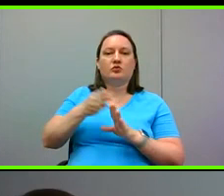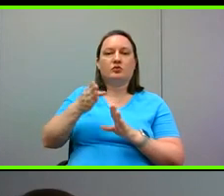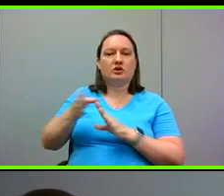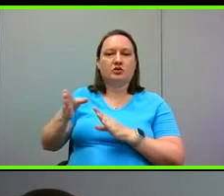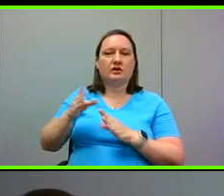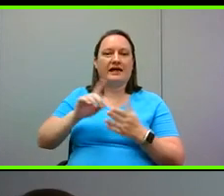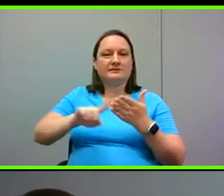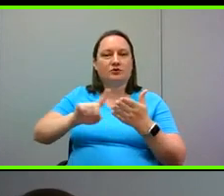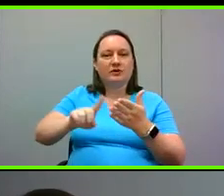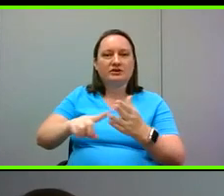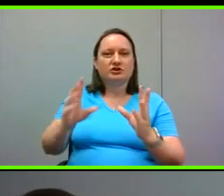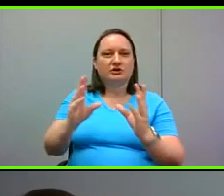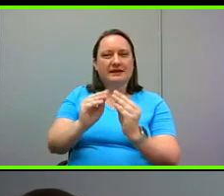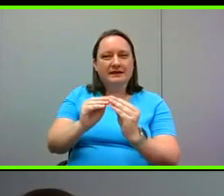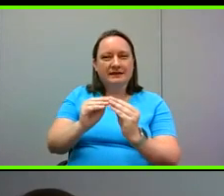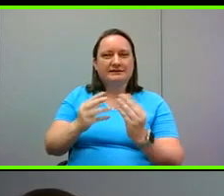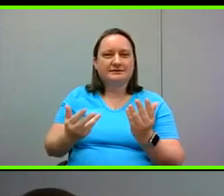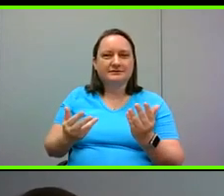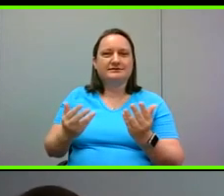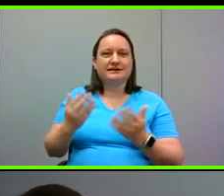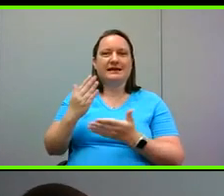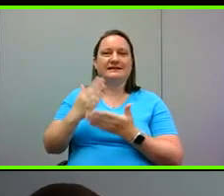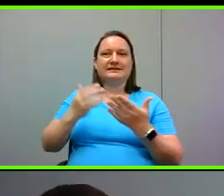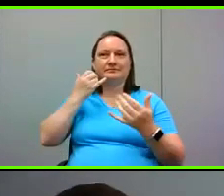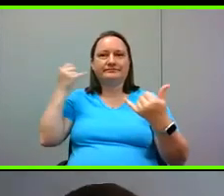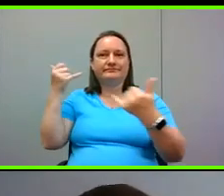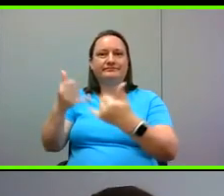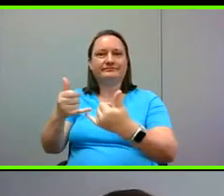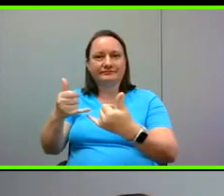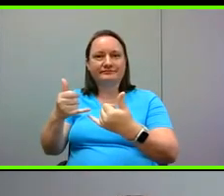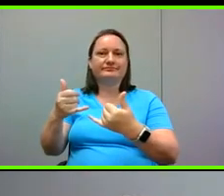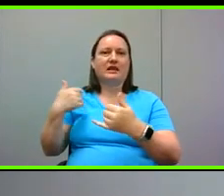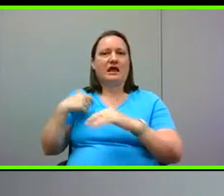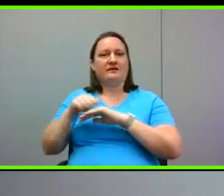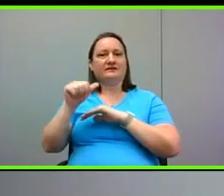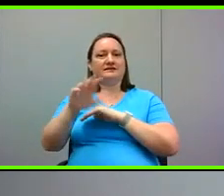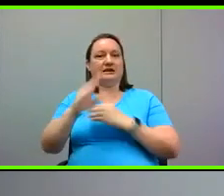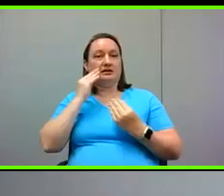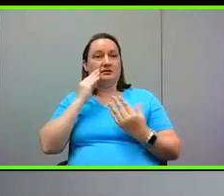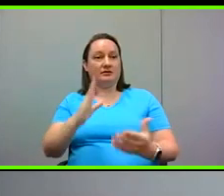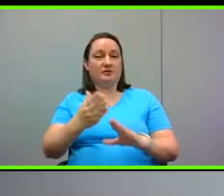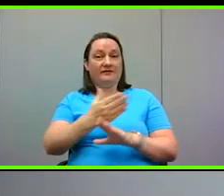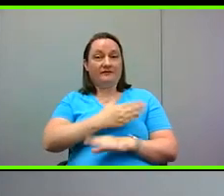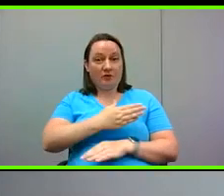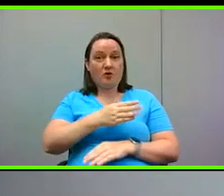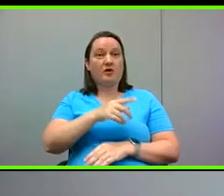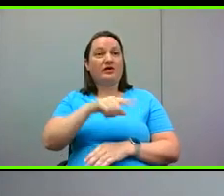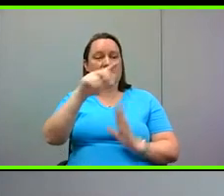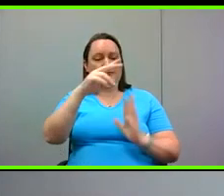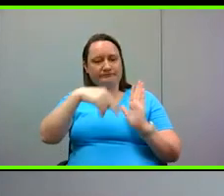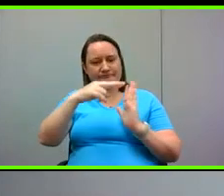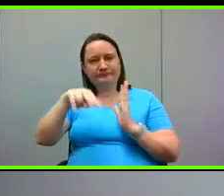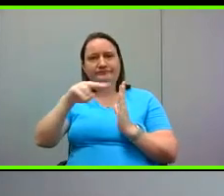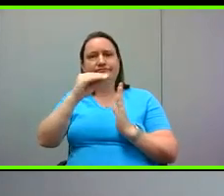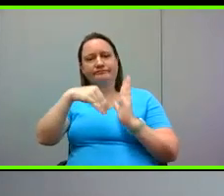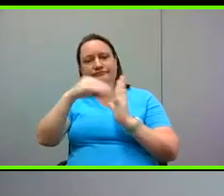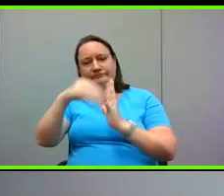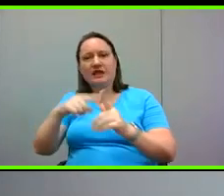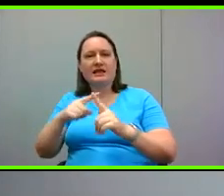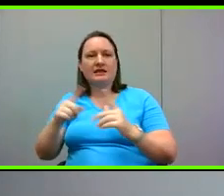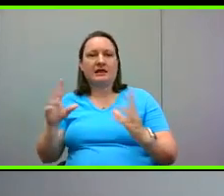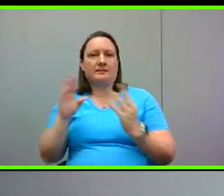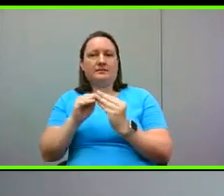interest inventories over the phone. So I've sent them a copy of the interest inventory to have beforehand, and then they completed it with me by phone.